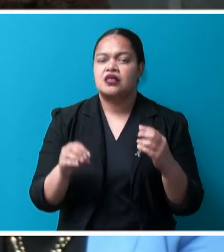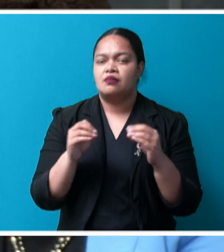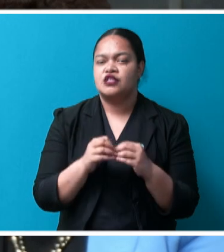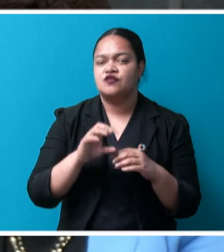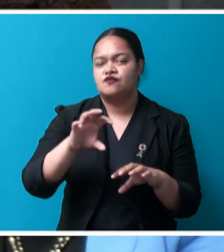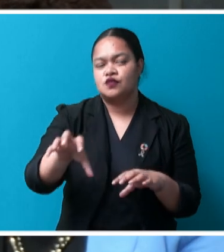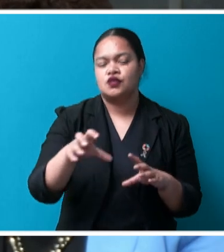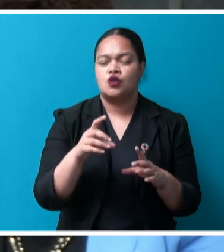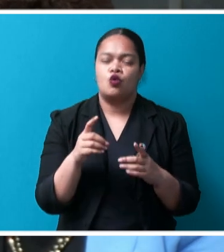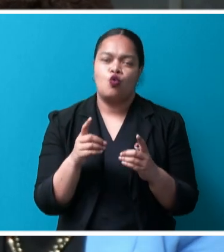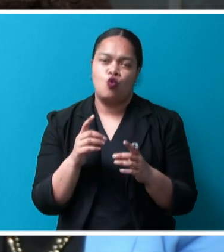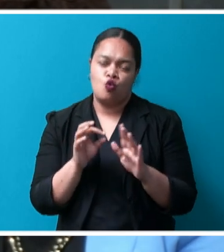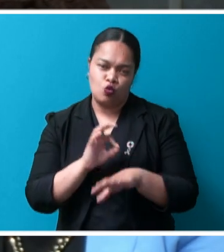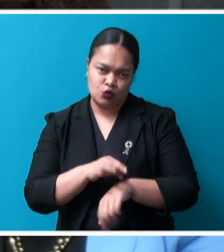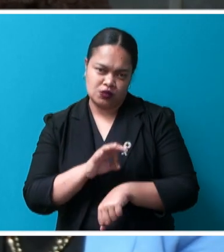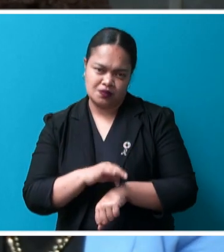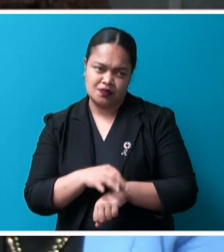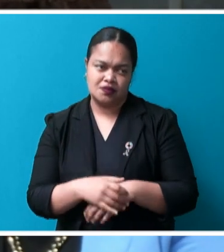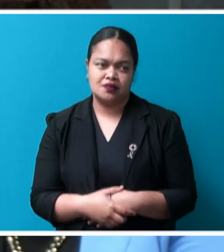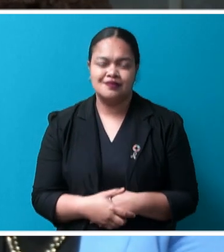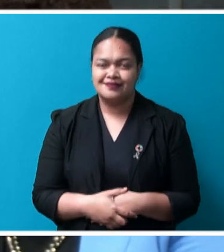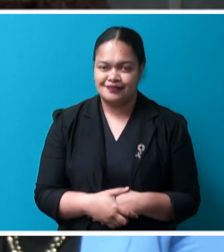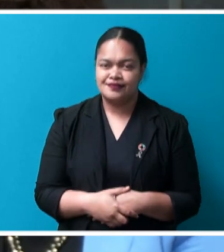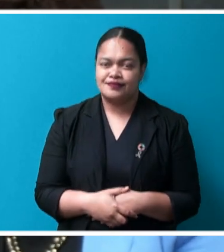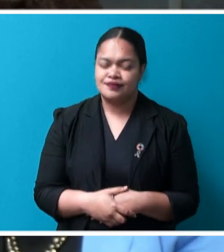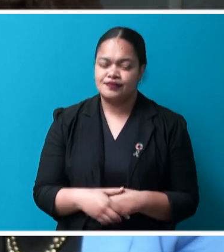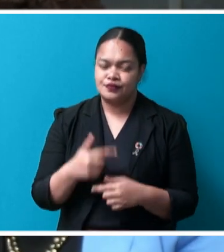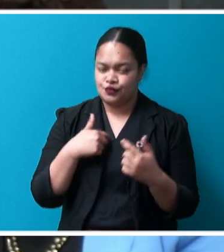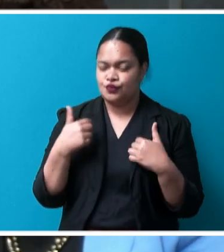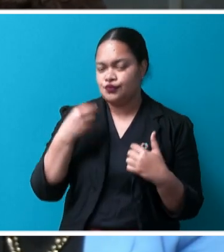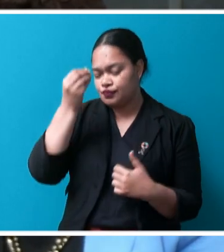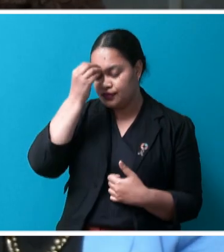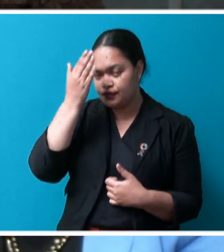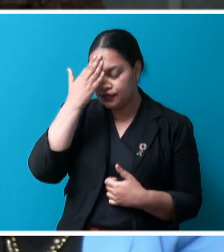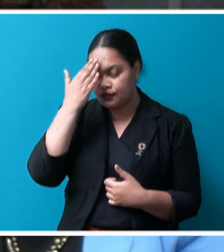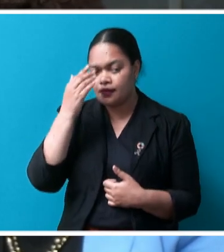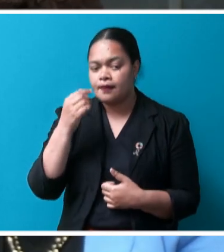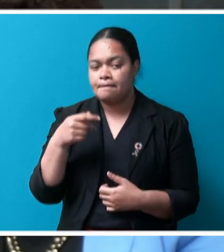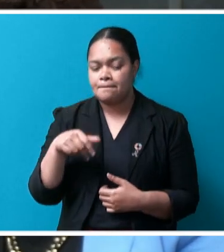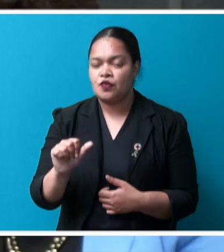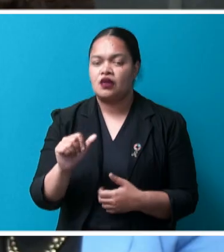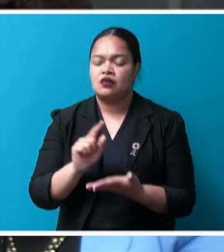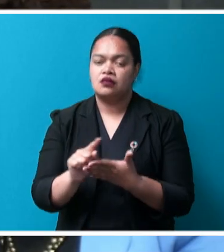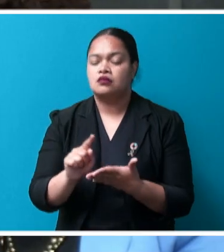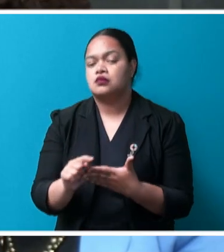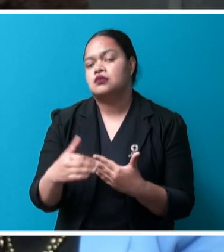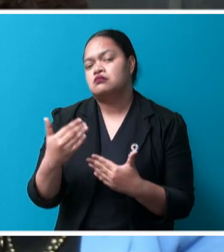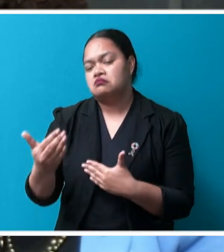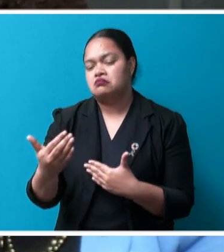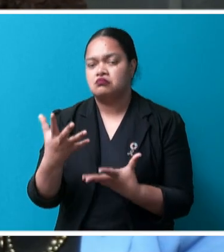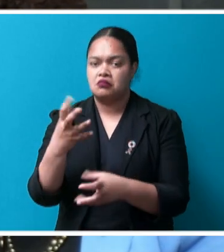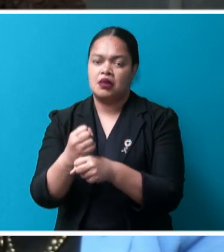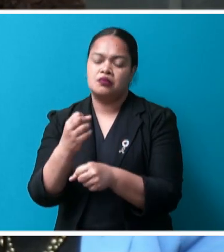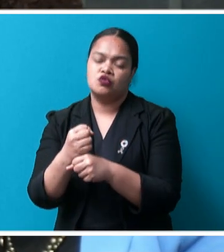in those cases, that's taken into consideration. And in terms of